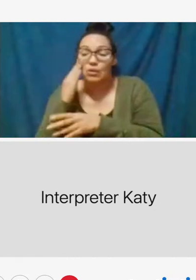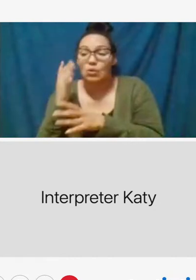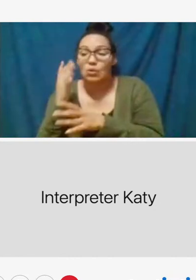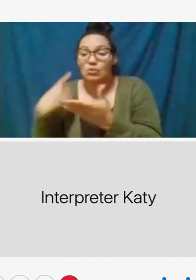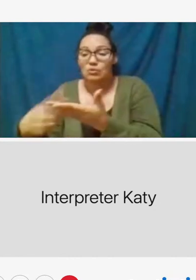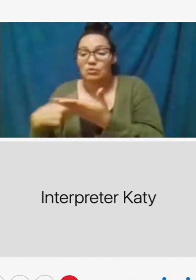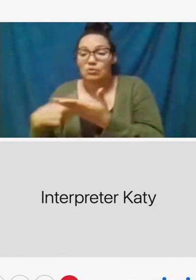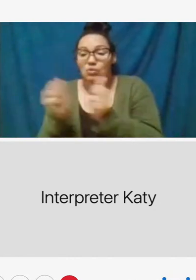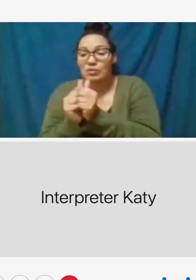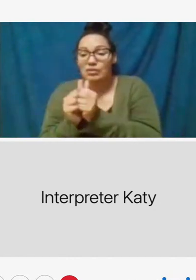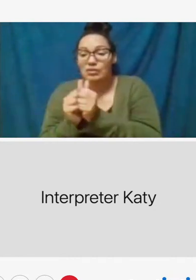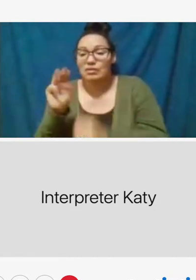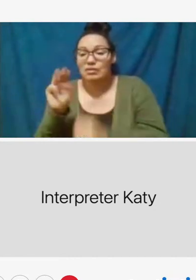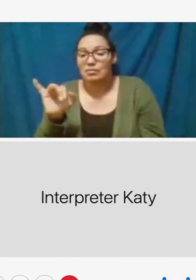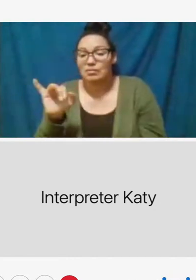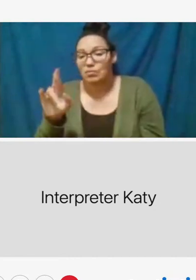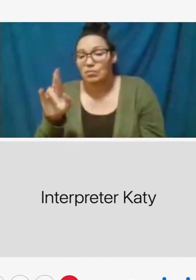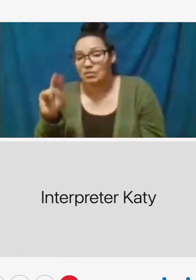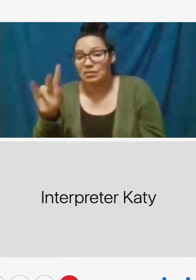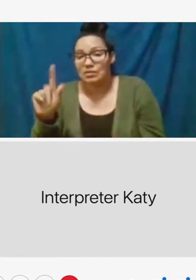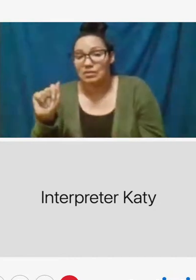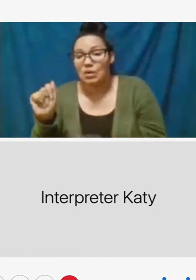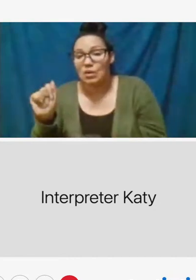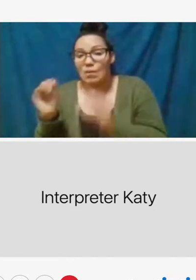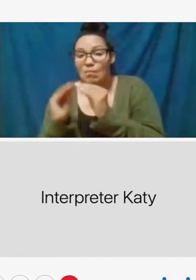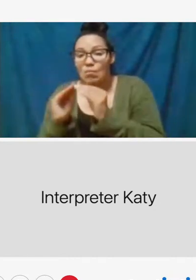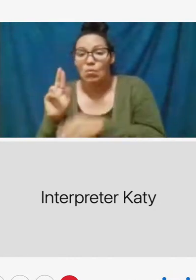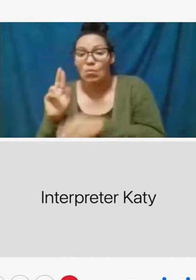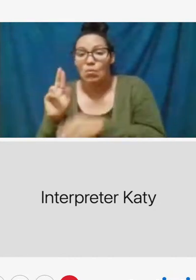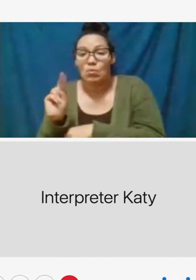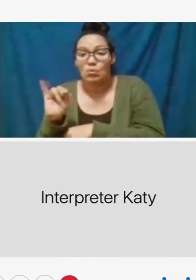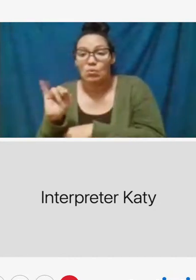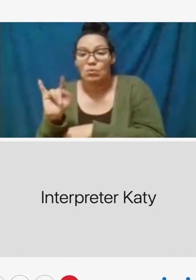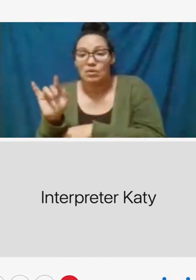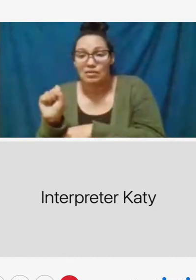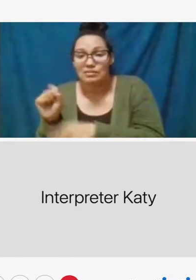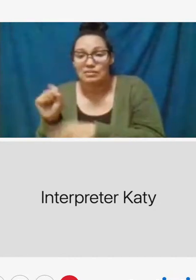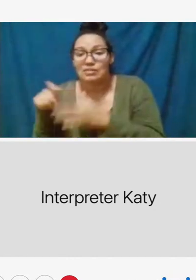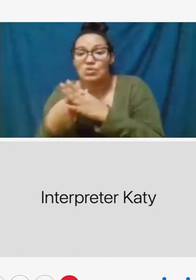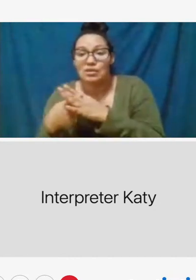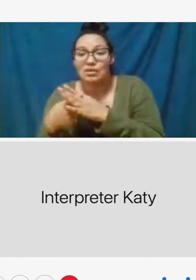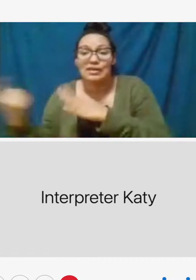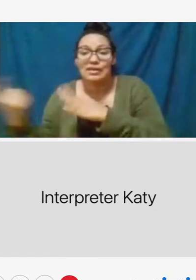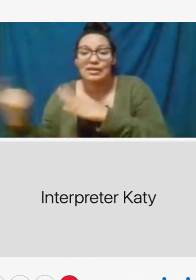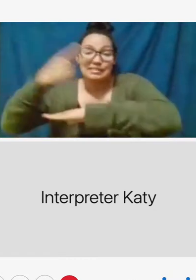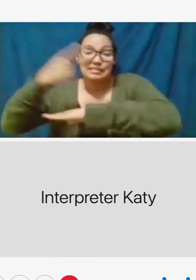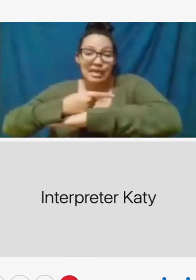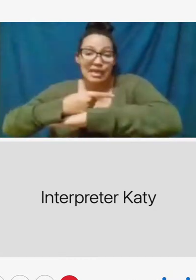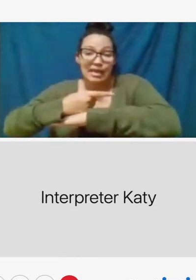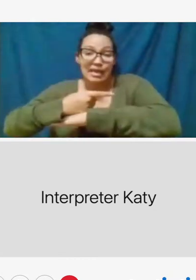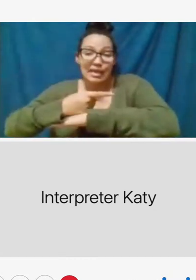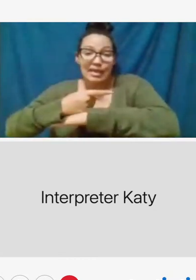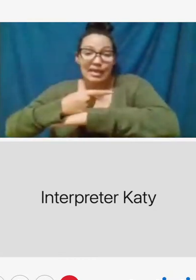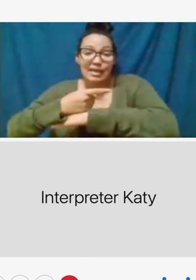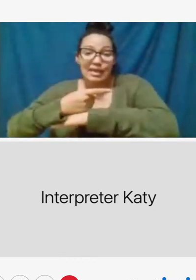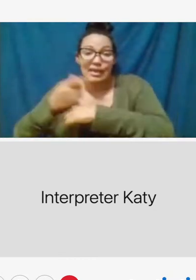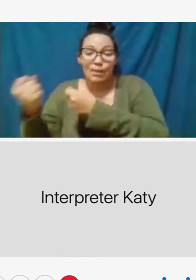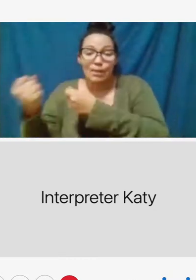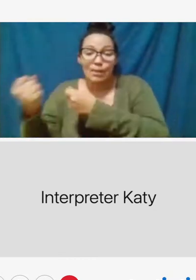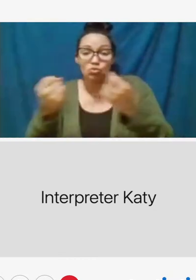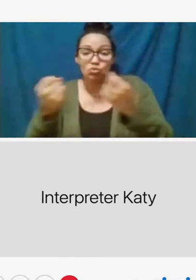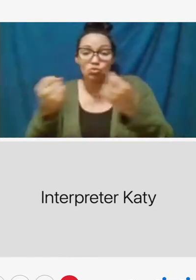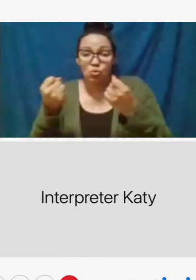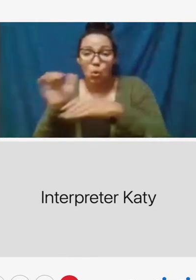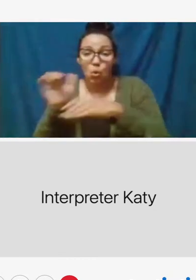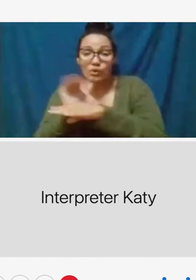units and maybe starting a a a day Patrol and an evening Patrol but that's another thing that we will eventually be